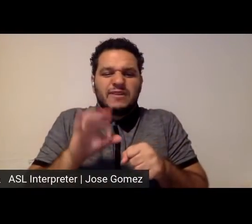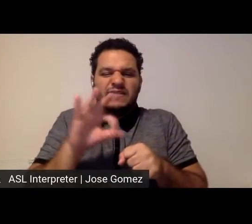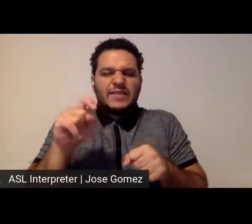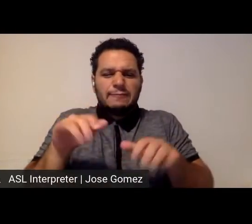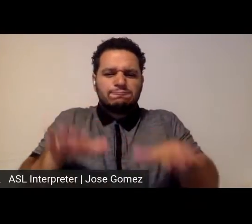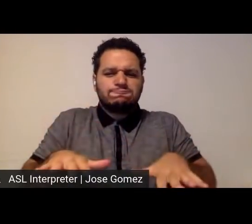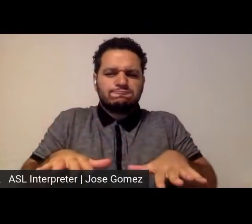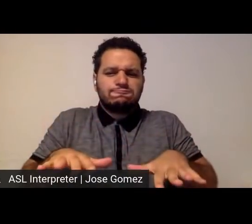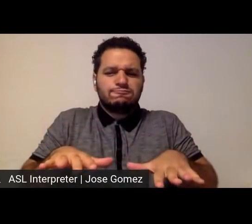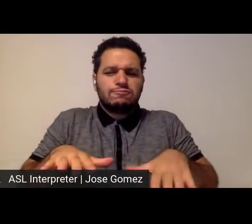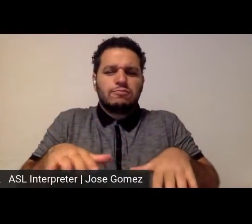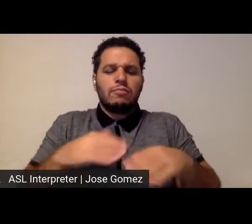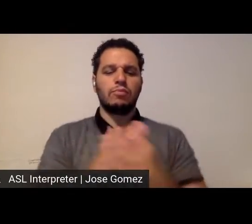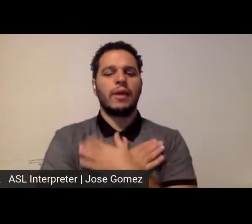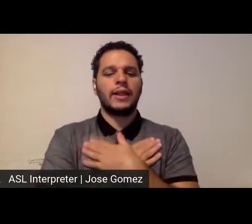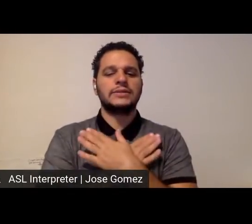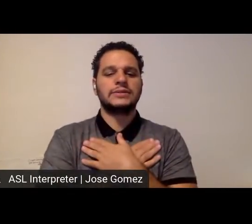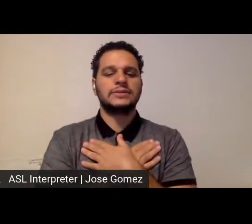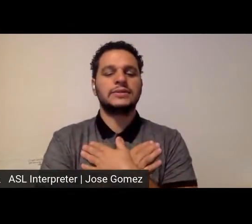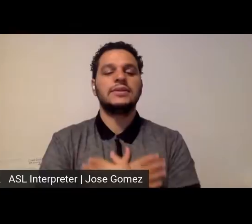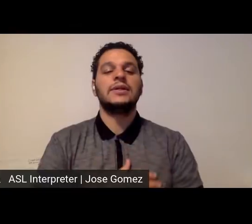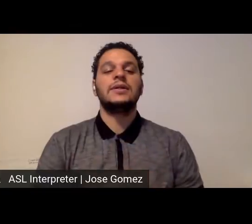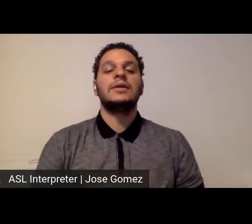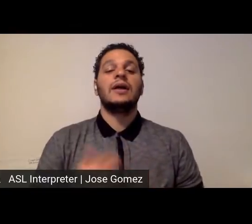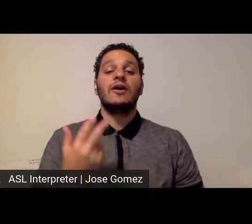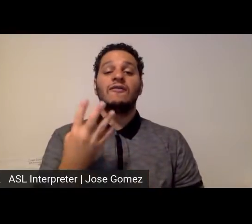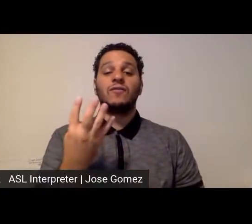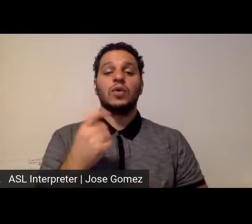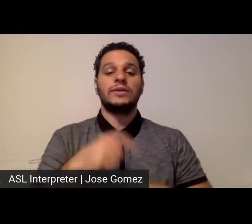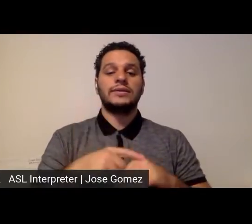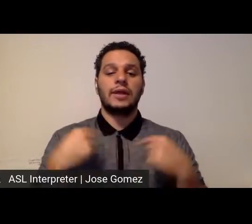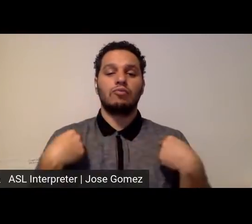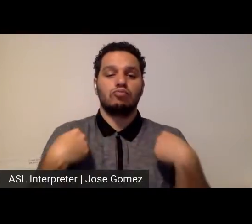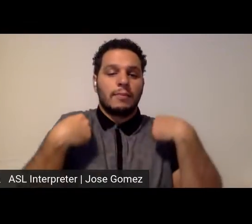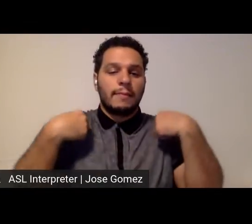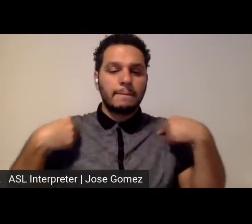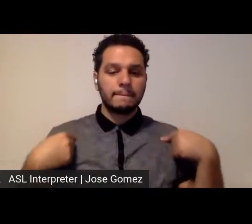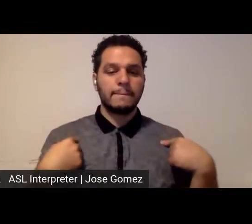ground and relax. We'll do four shoulder rolls going back,